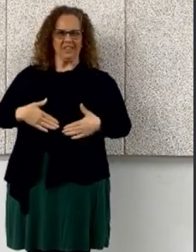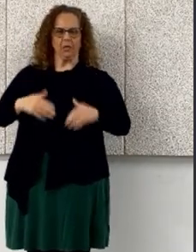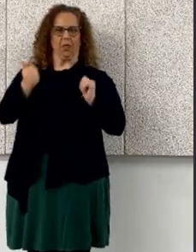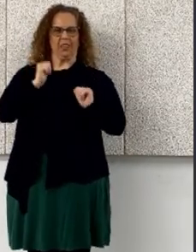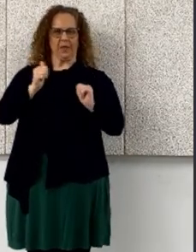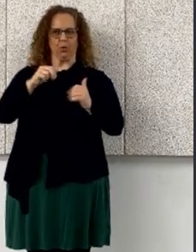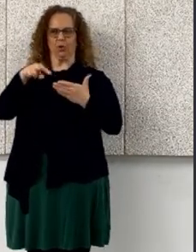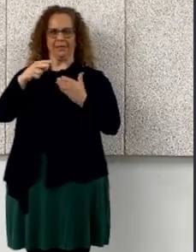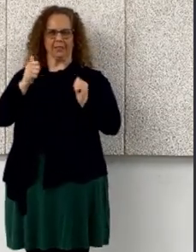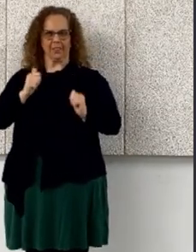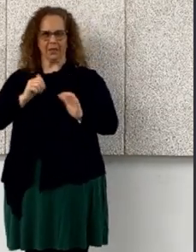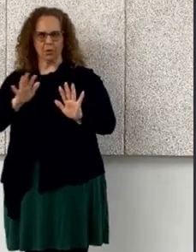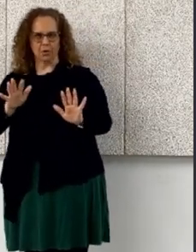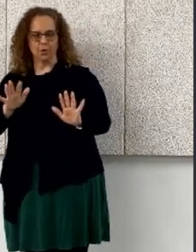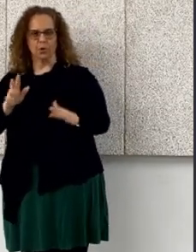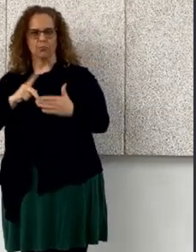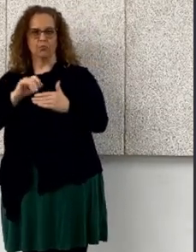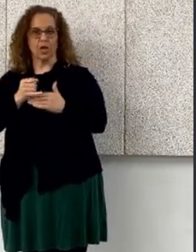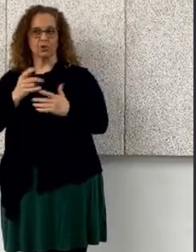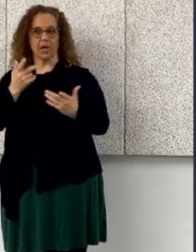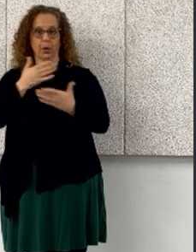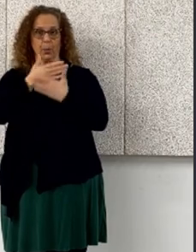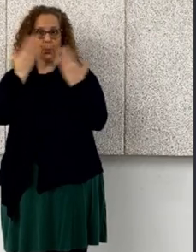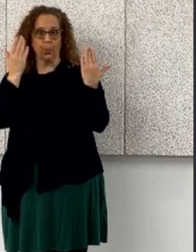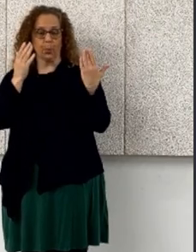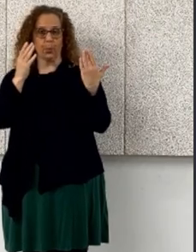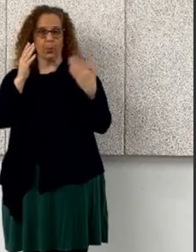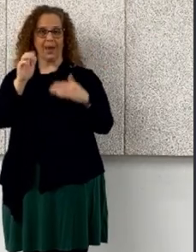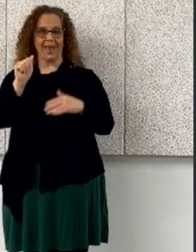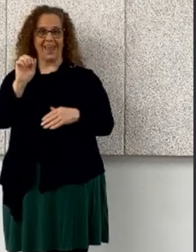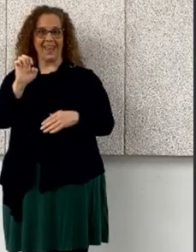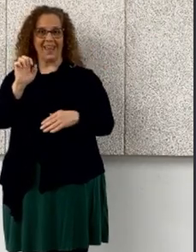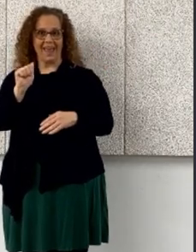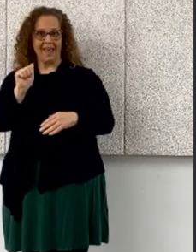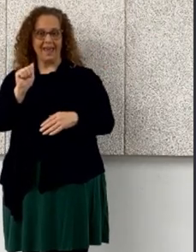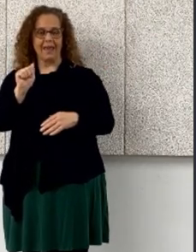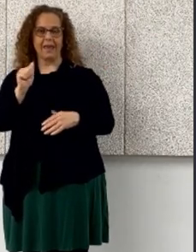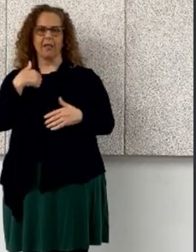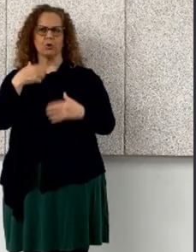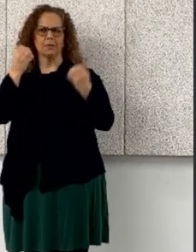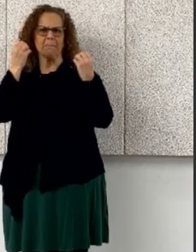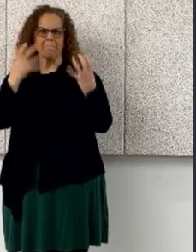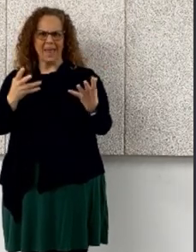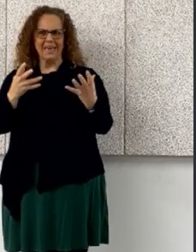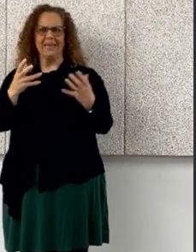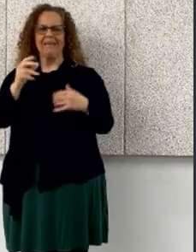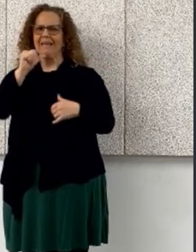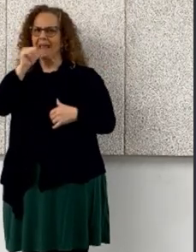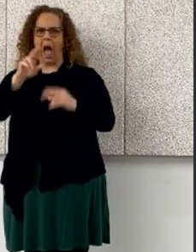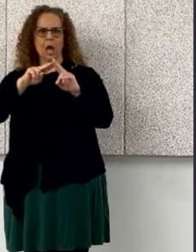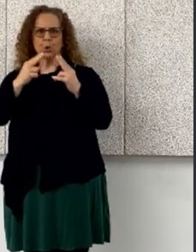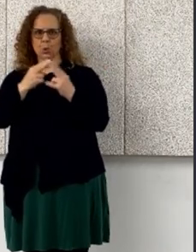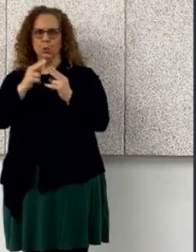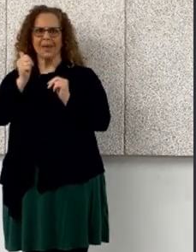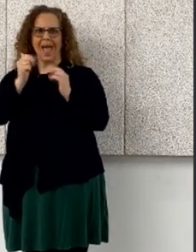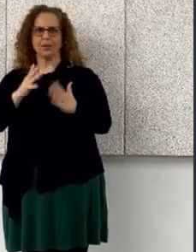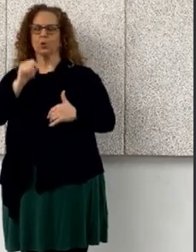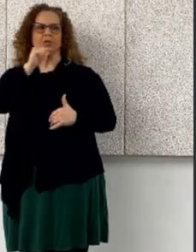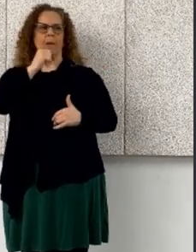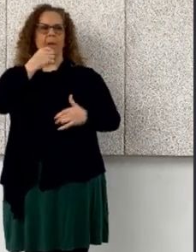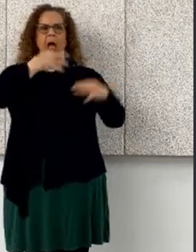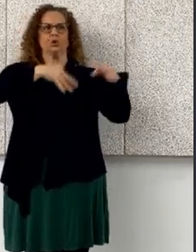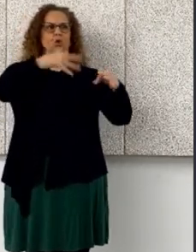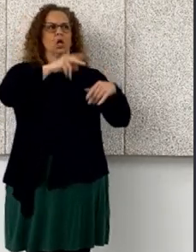Maybe there are some projects where there are no equity performers on the project. There are tons of great non-equity performers who you could work with. I'm not trashing equity, nobody beat me